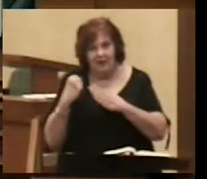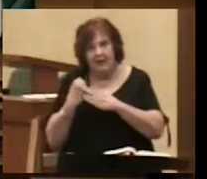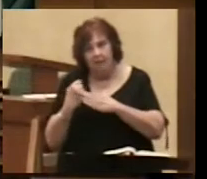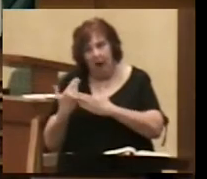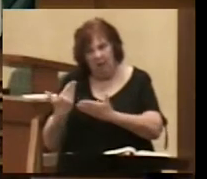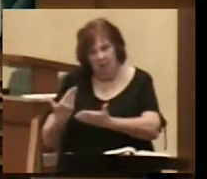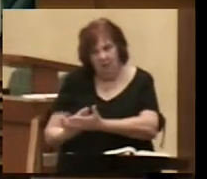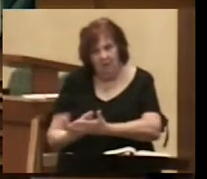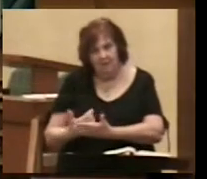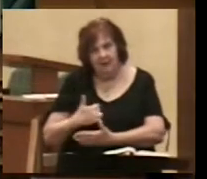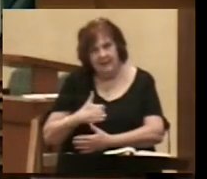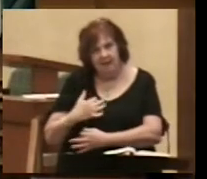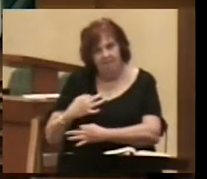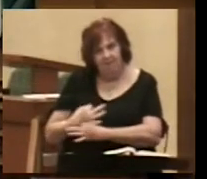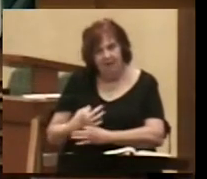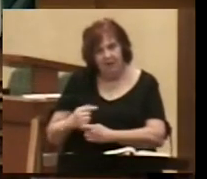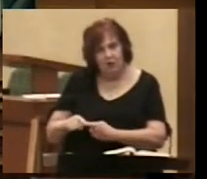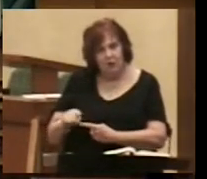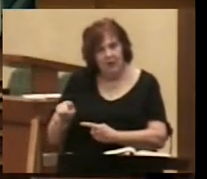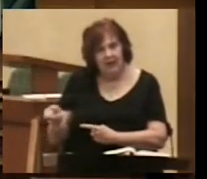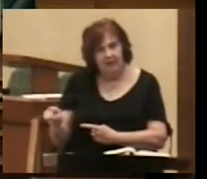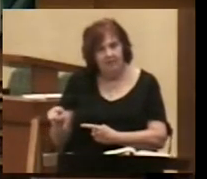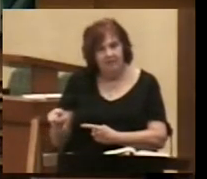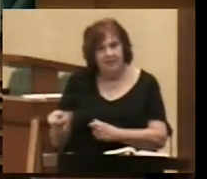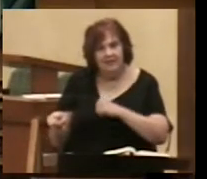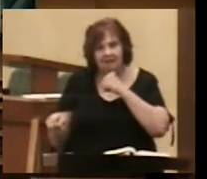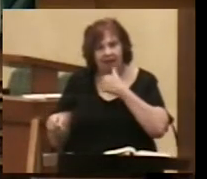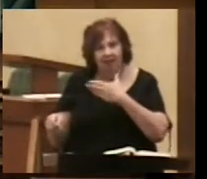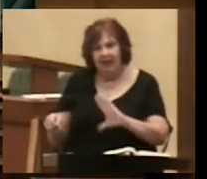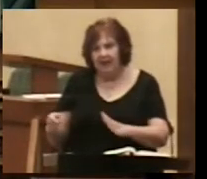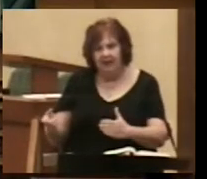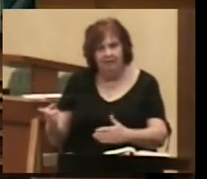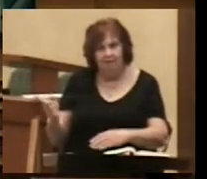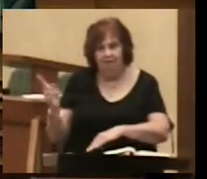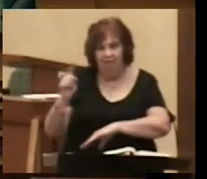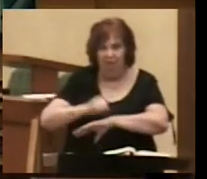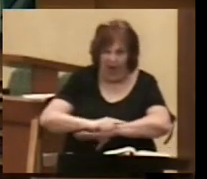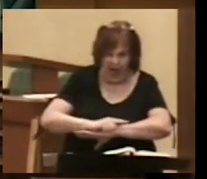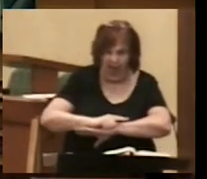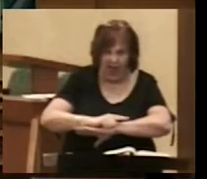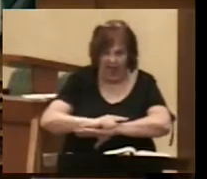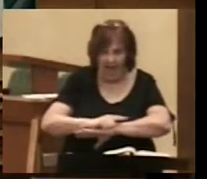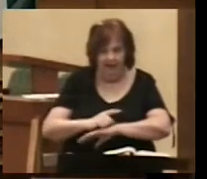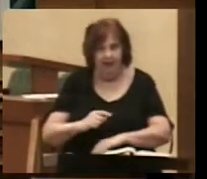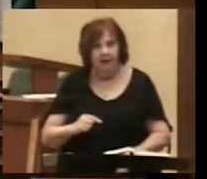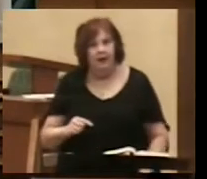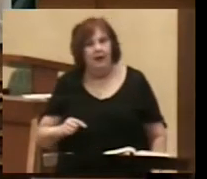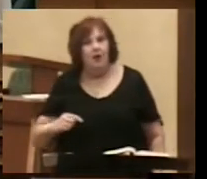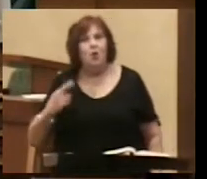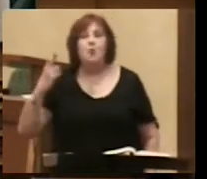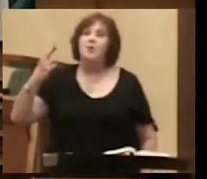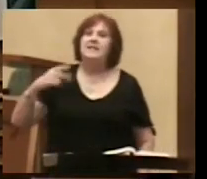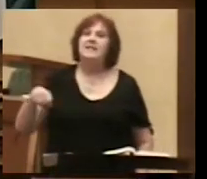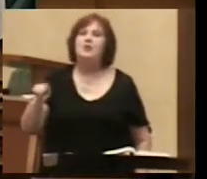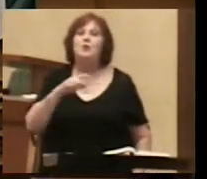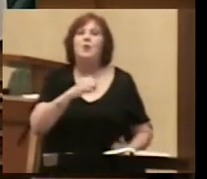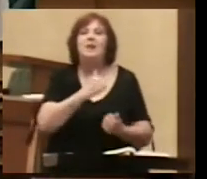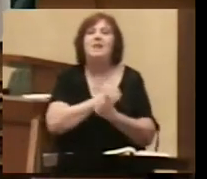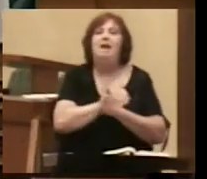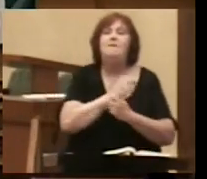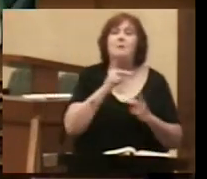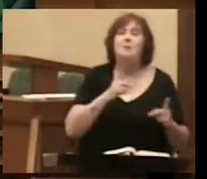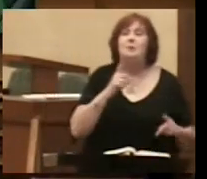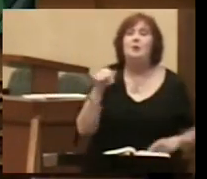proved myself faithful to him, and I will not let him fall. The reason you love the people you